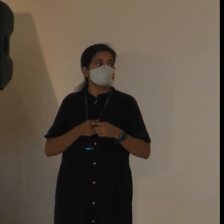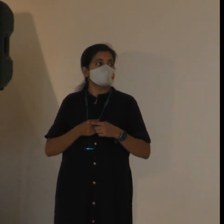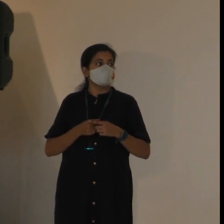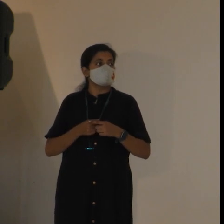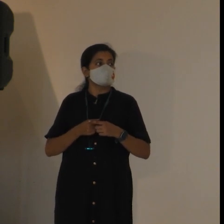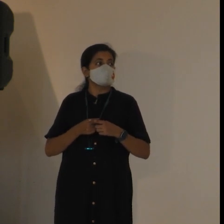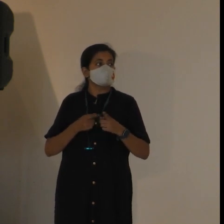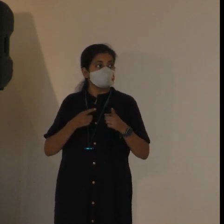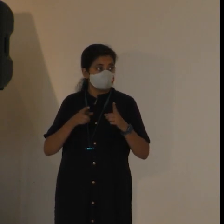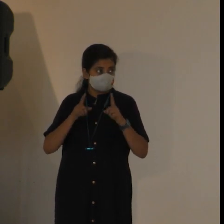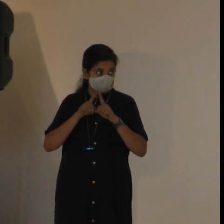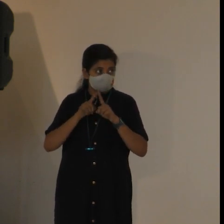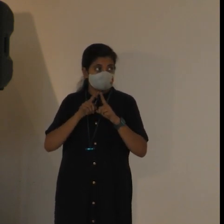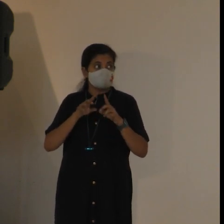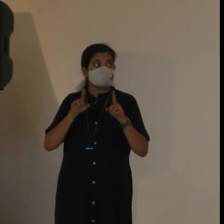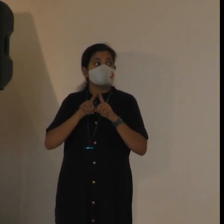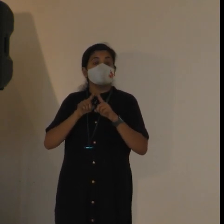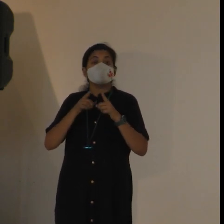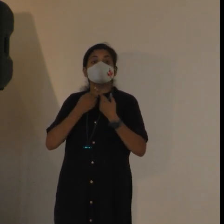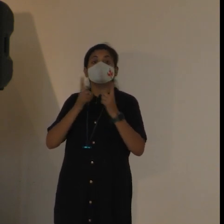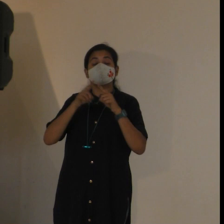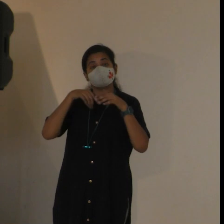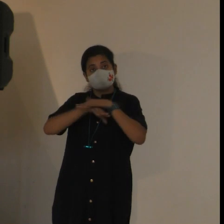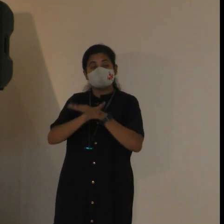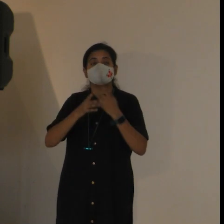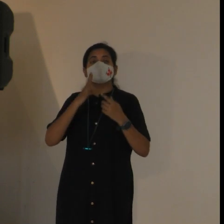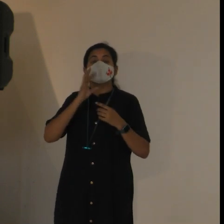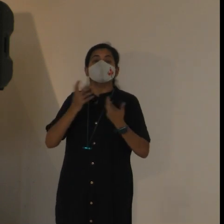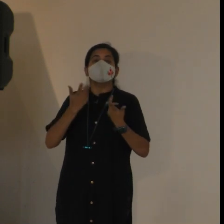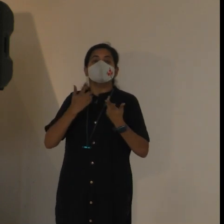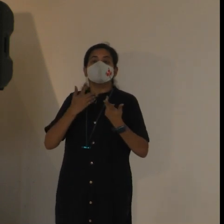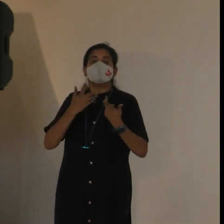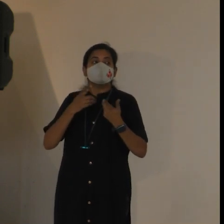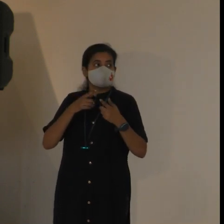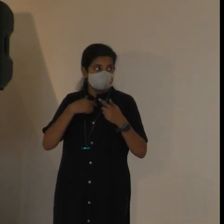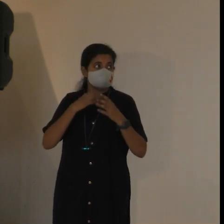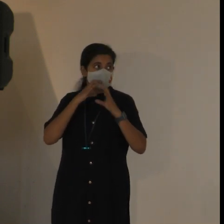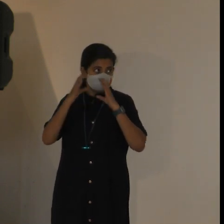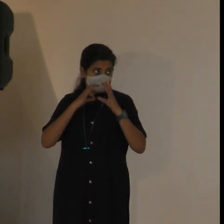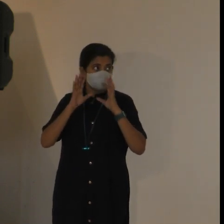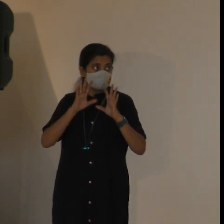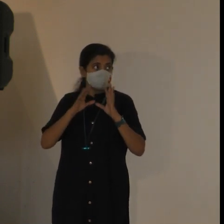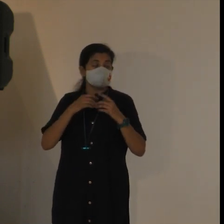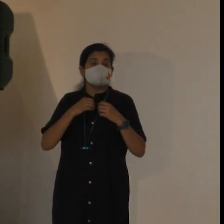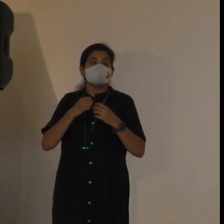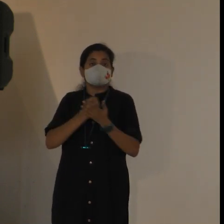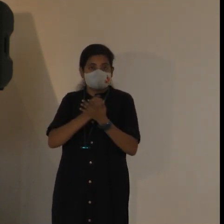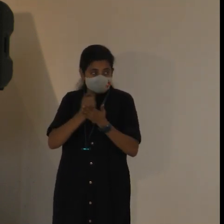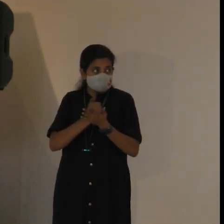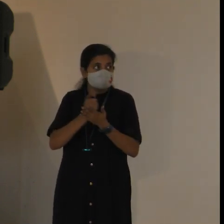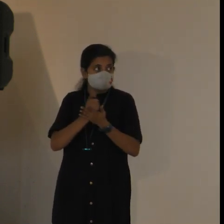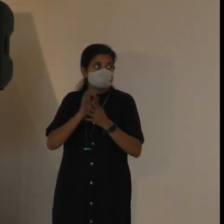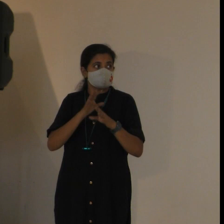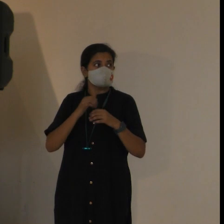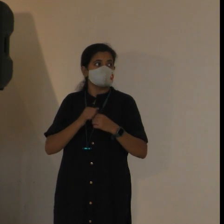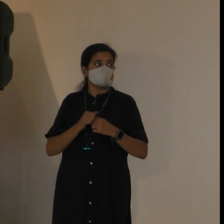acknowledge the severe privilege within the room itself. And when we talk about privilege, and this is an exercise I do in my classroom as well,